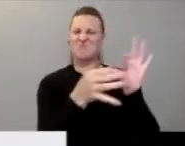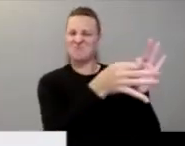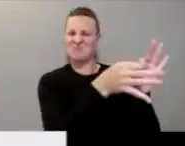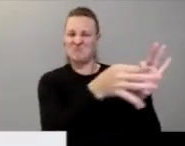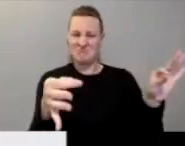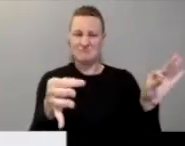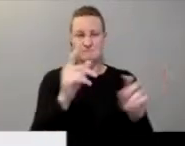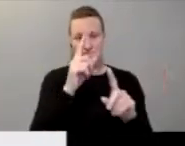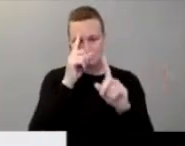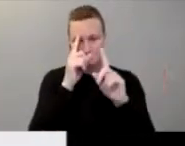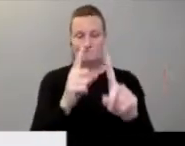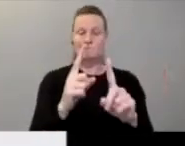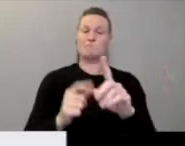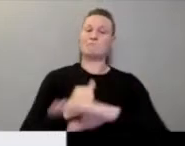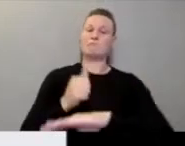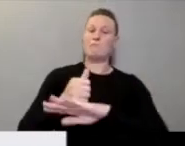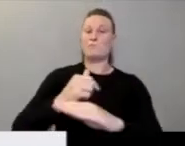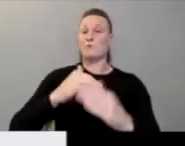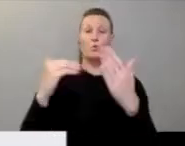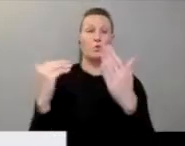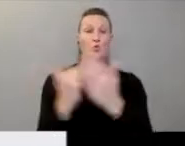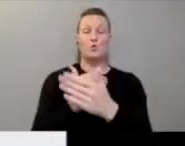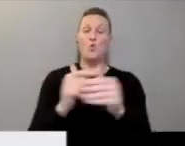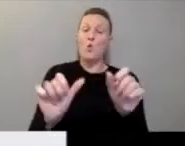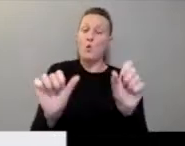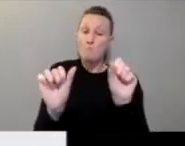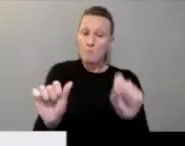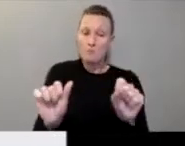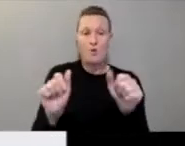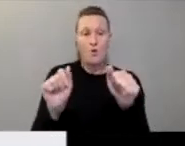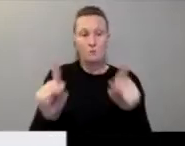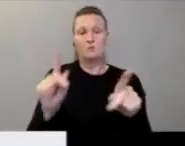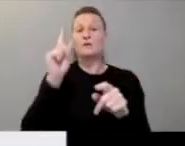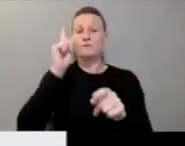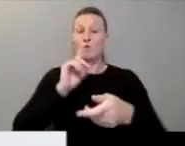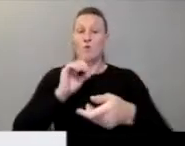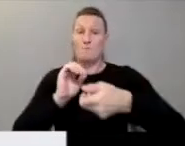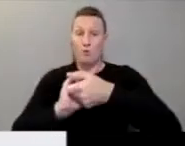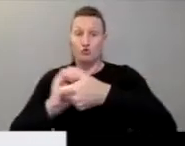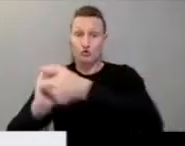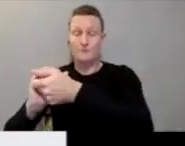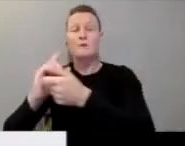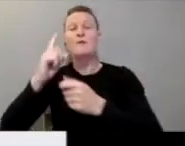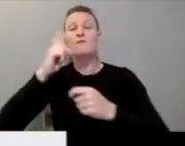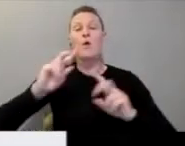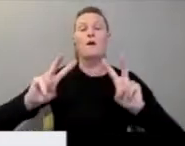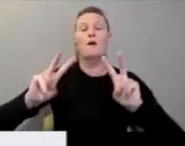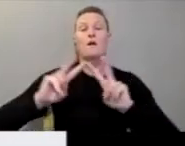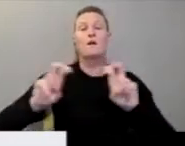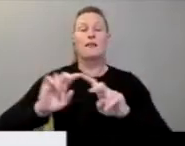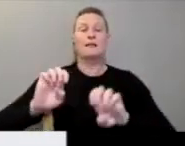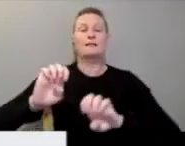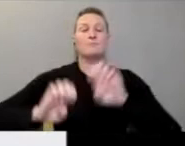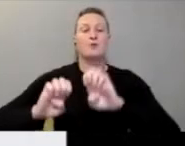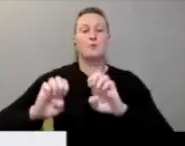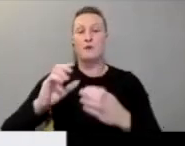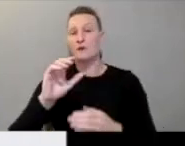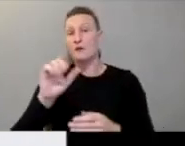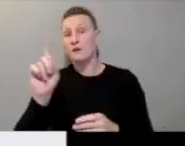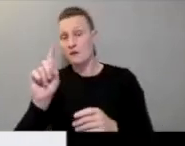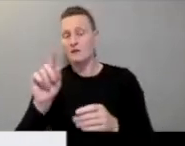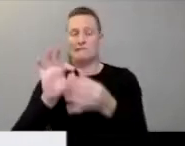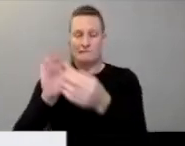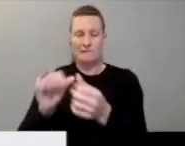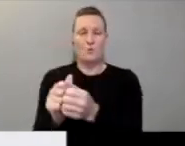to create and experiment with public art. How we translate that for the ArtworxTO program specifically